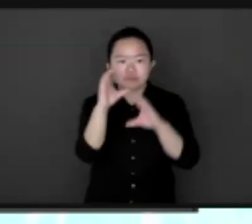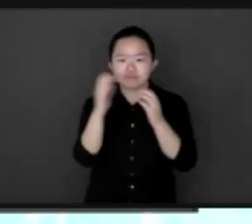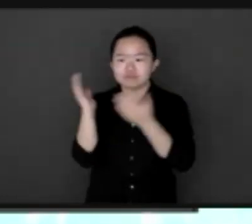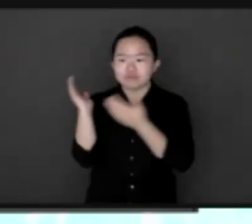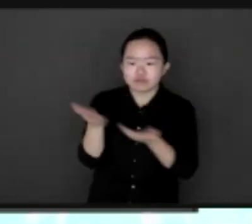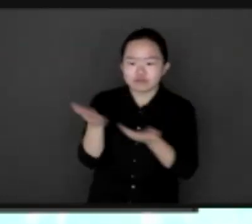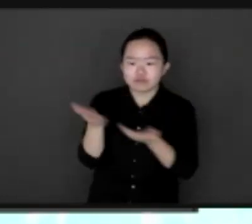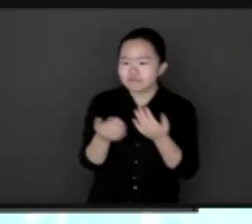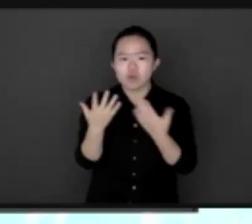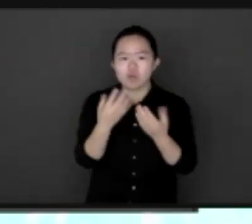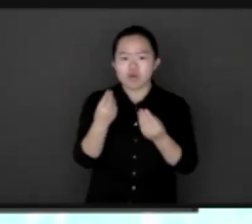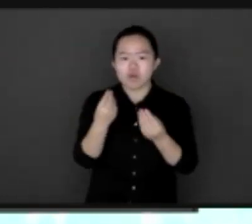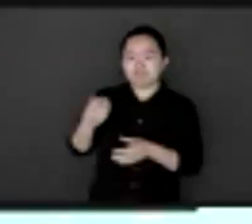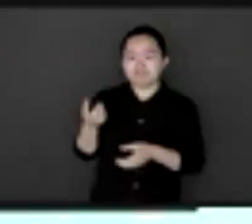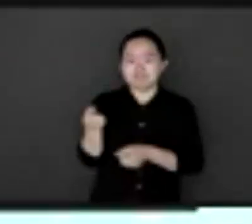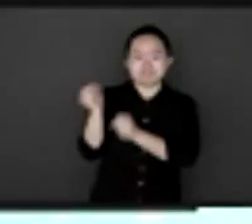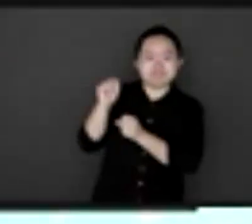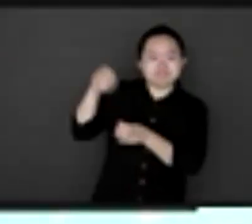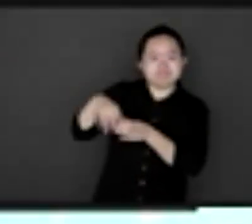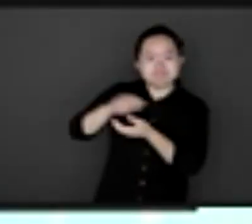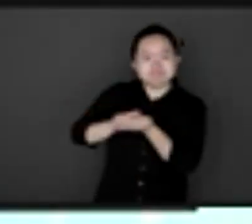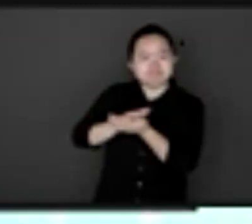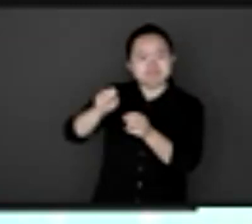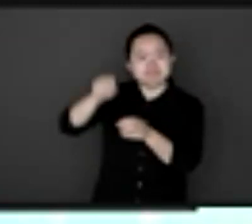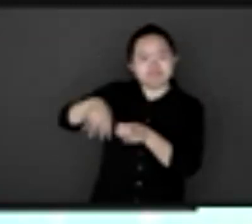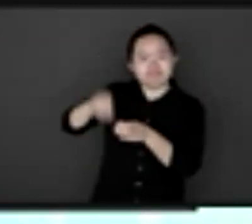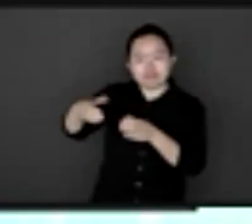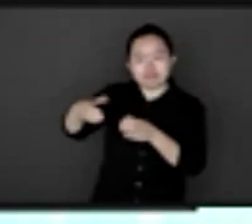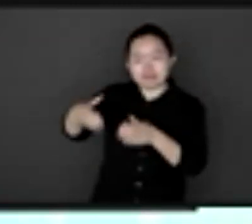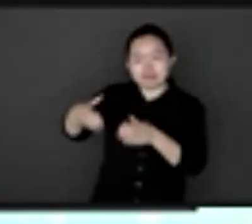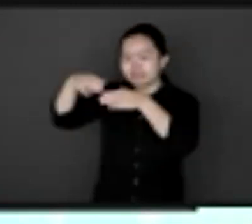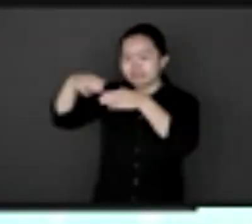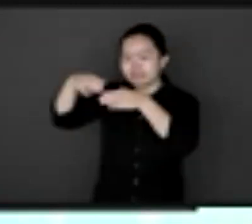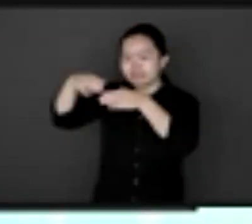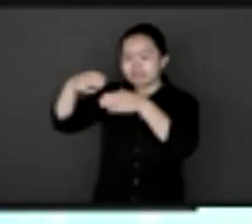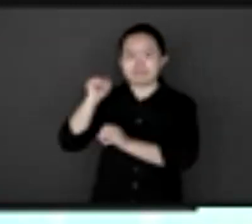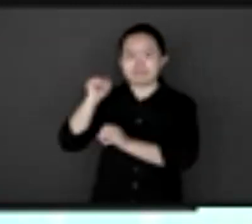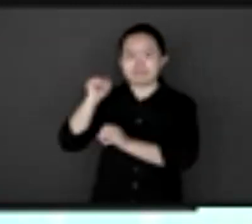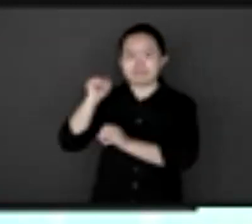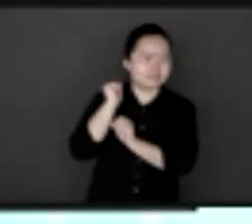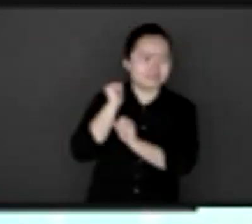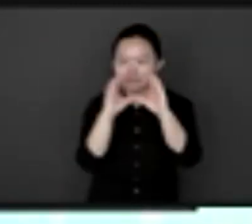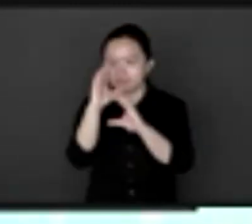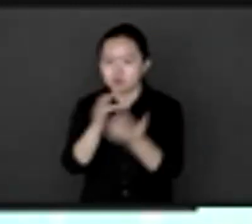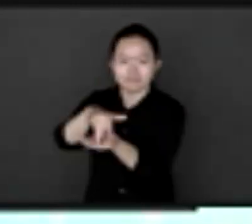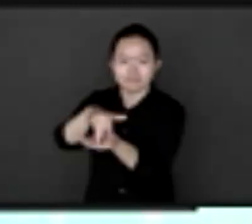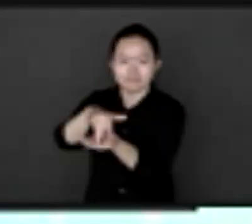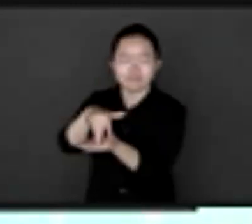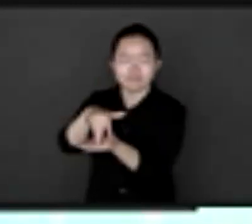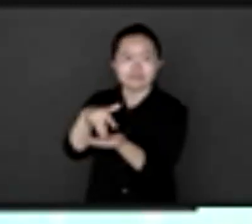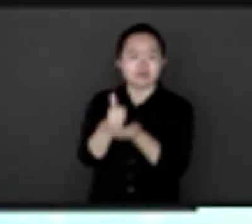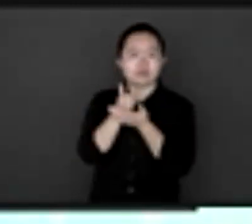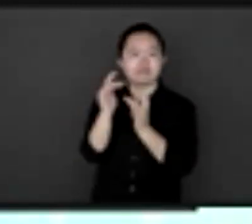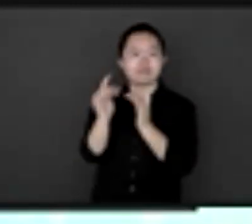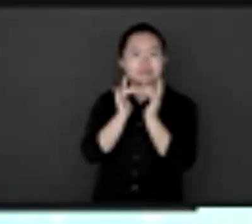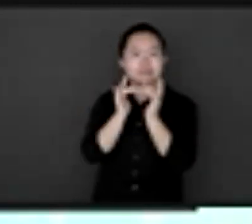that. Then you don't need to have a physical map for that, but you can explain it in text or in other ways, have alternative ways